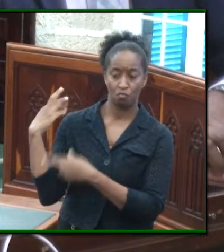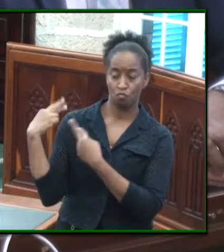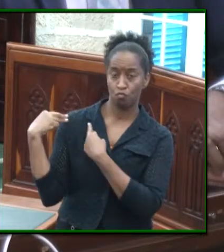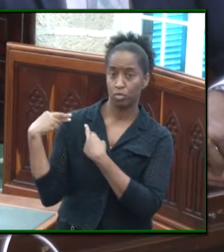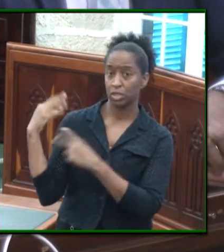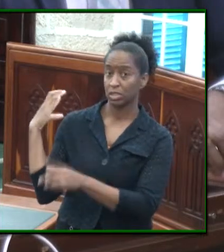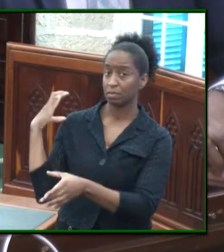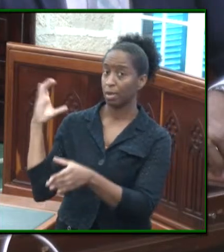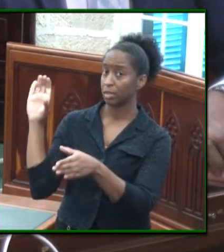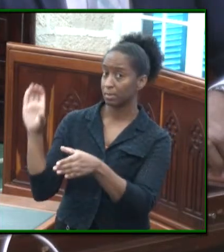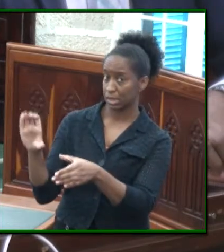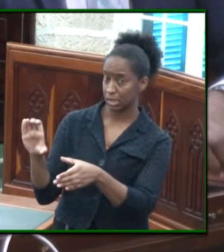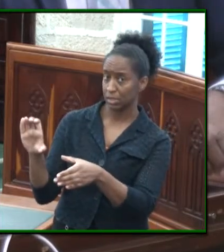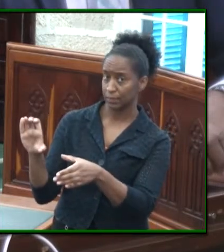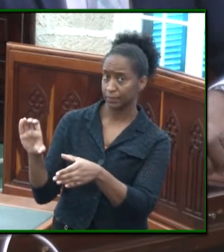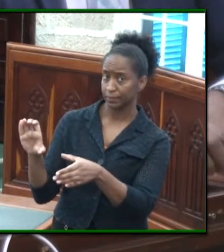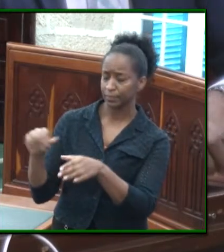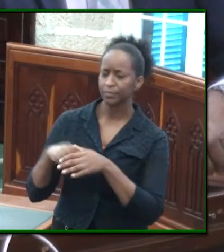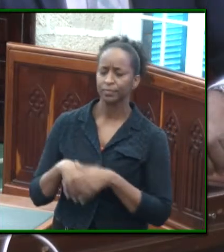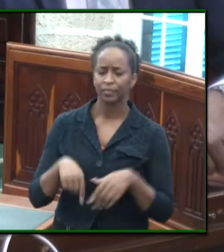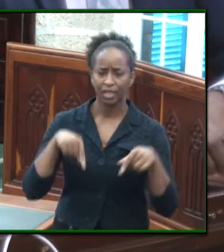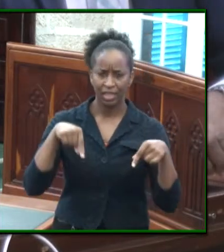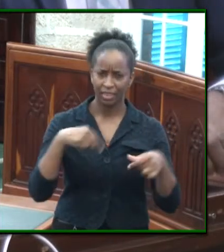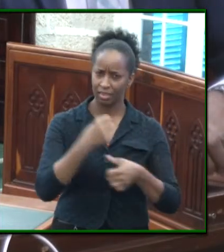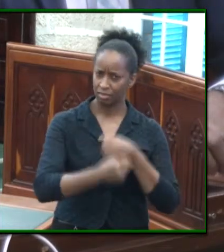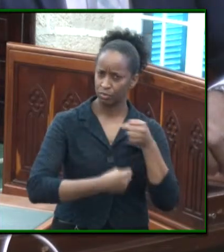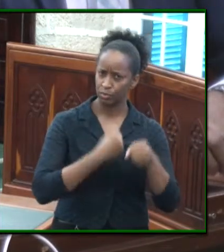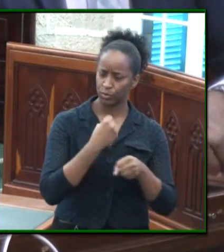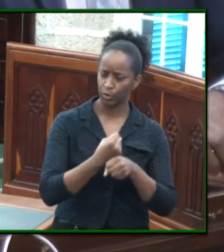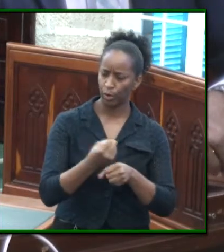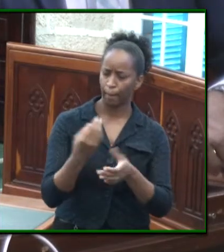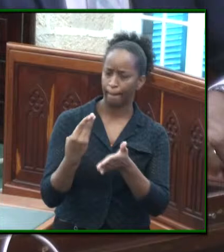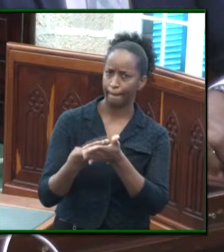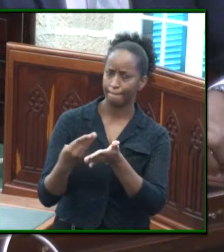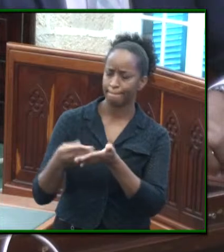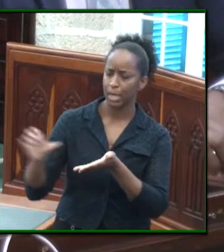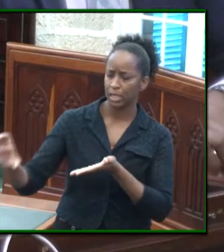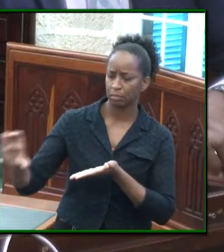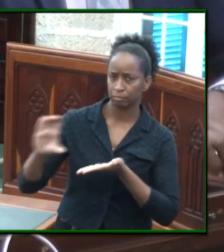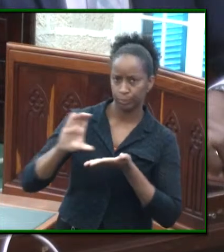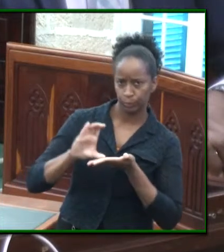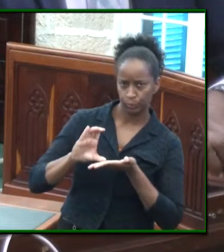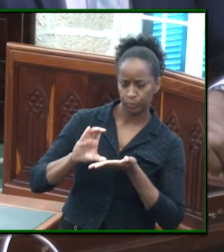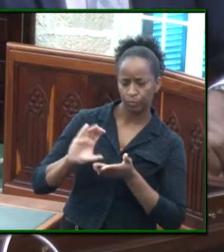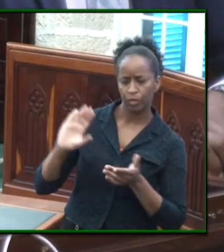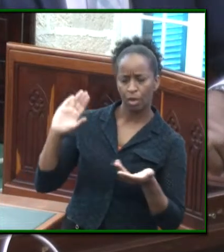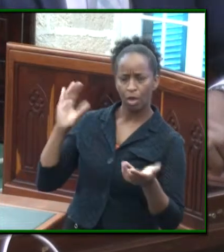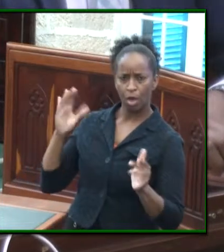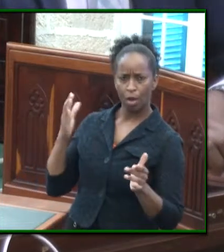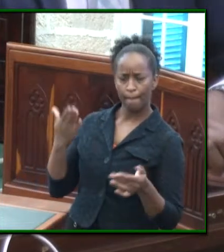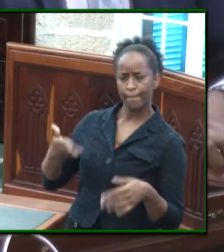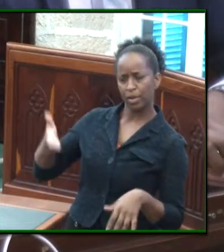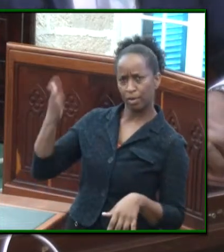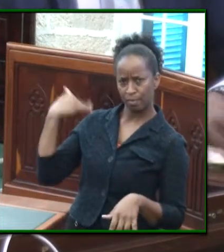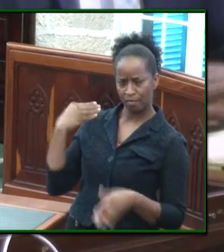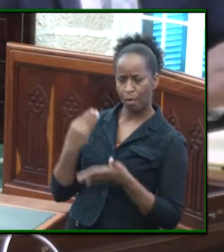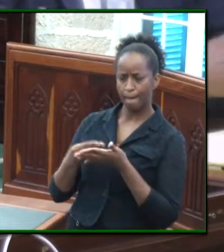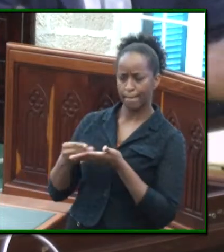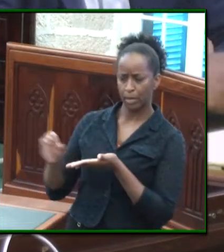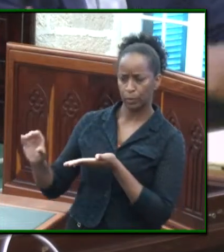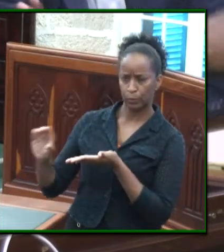we wanted it. It is because the mission that is ahead of us continues to be